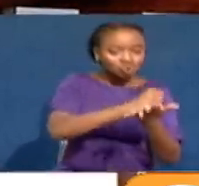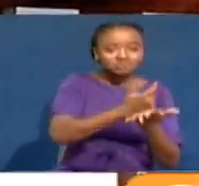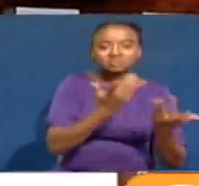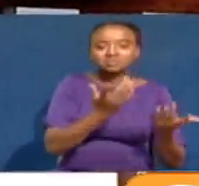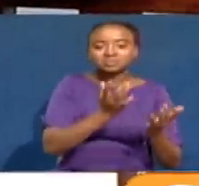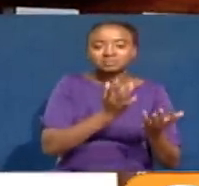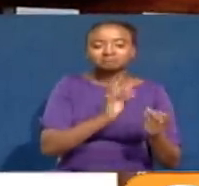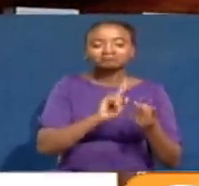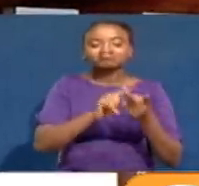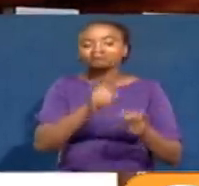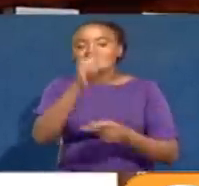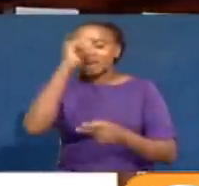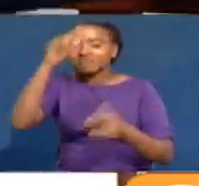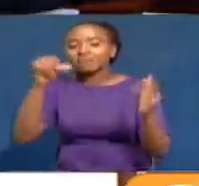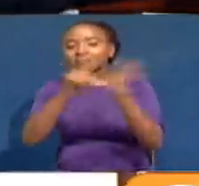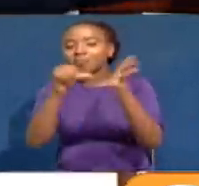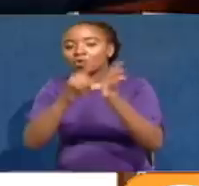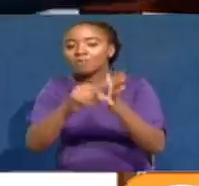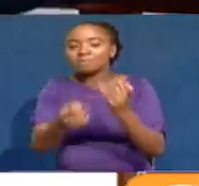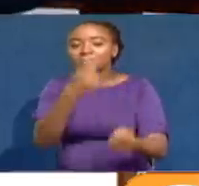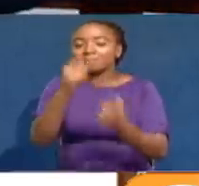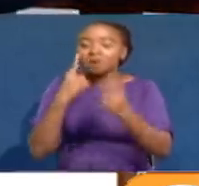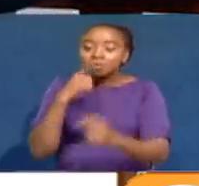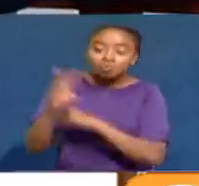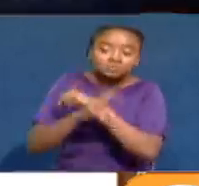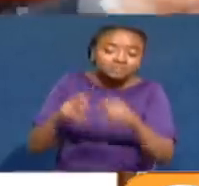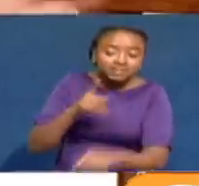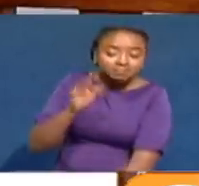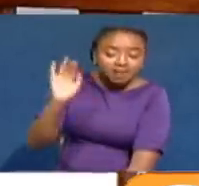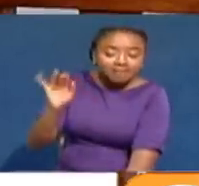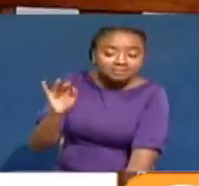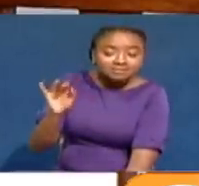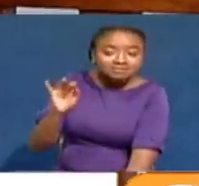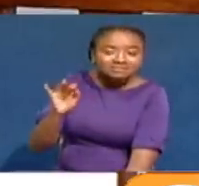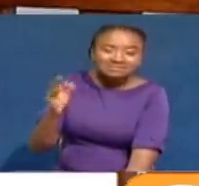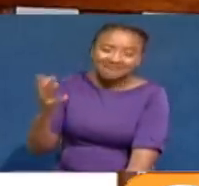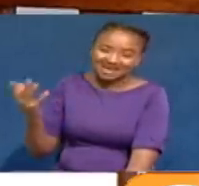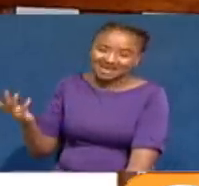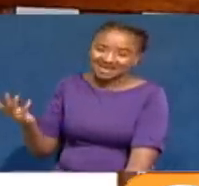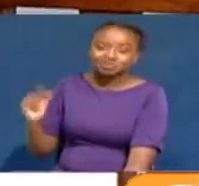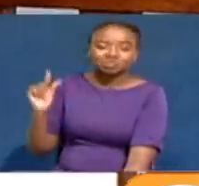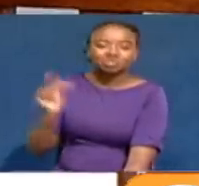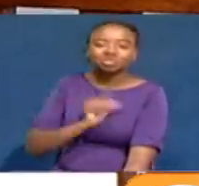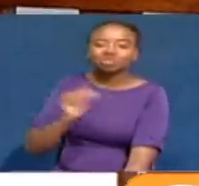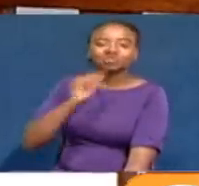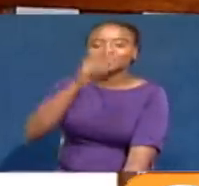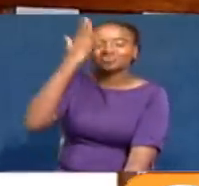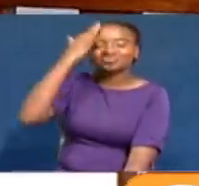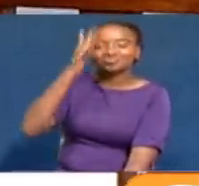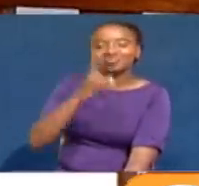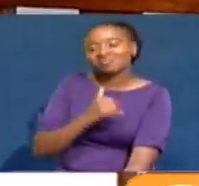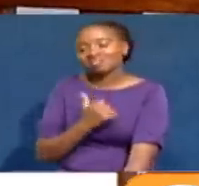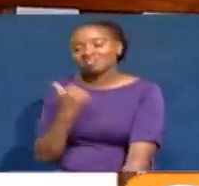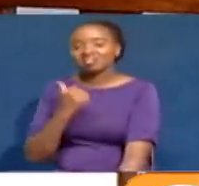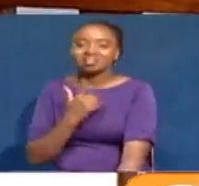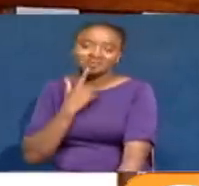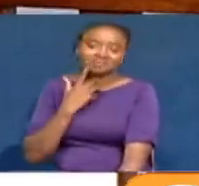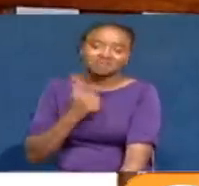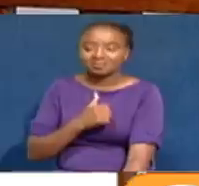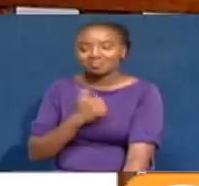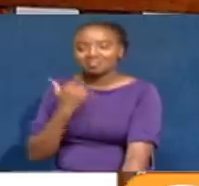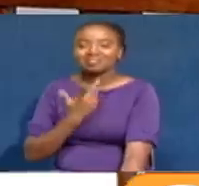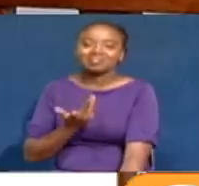to the government scandals that we have. Who has been involved in it? You know, when you tell these lies, you better make sure they can be sustained.